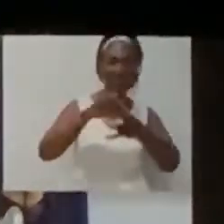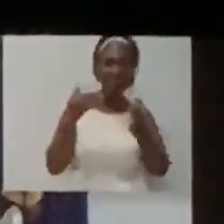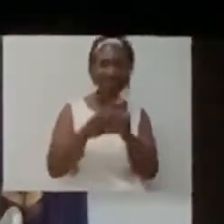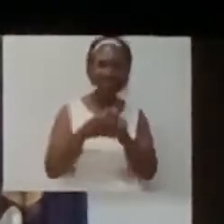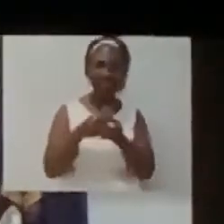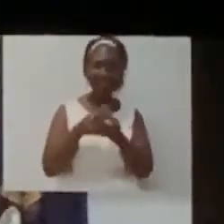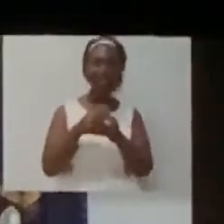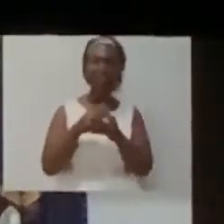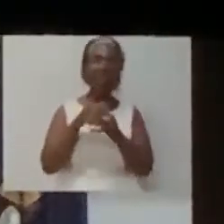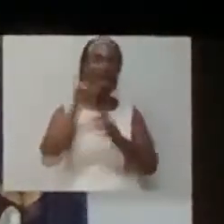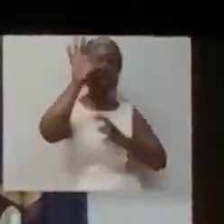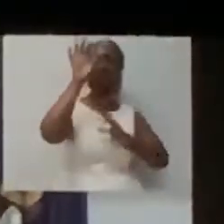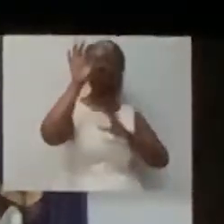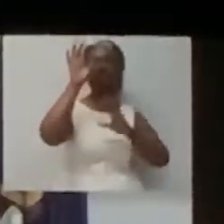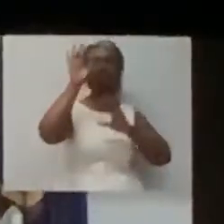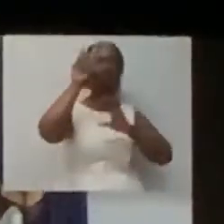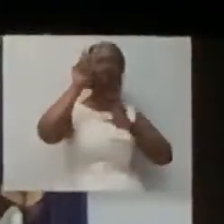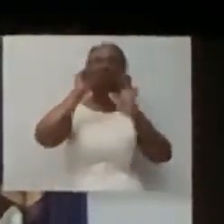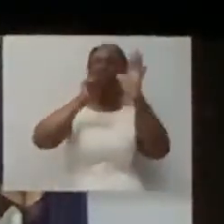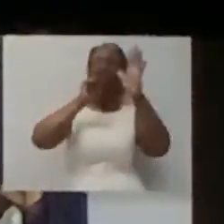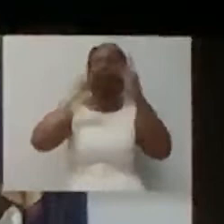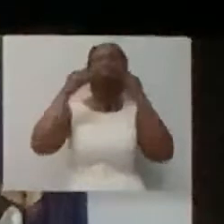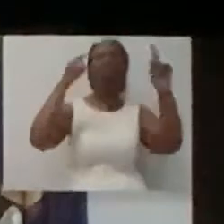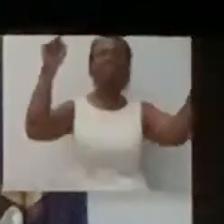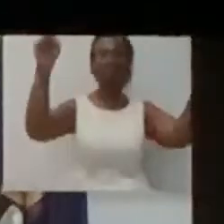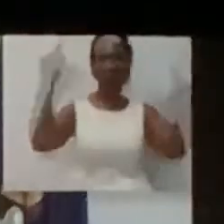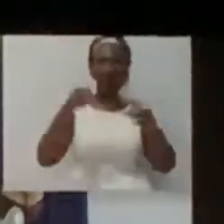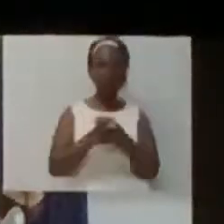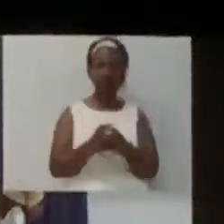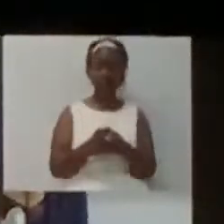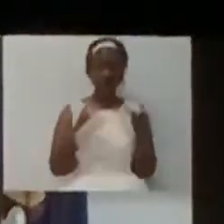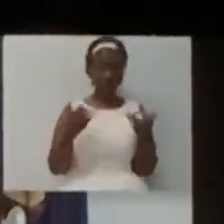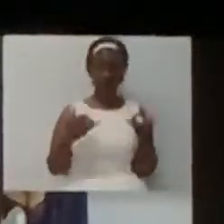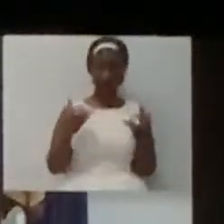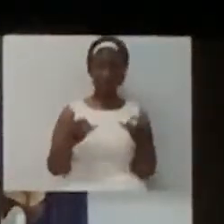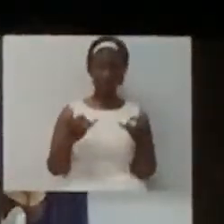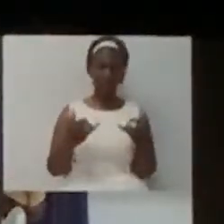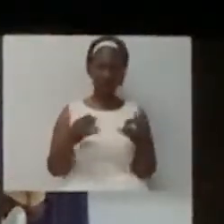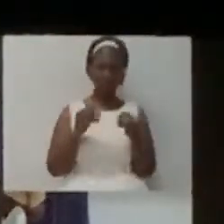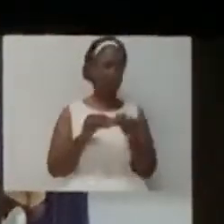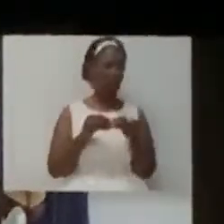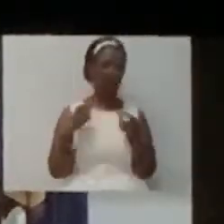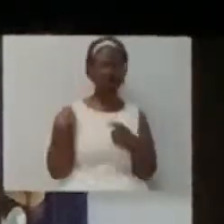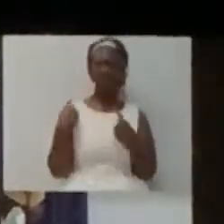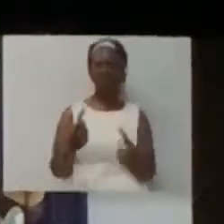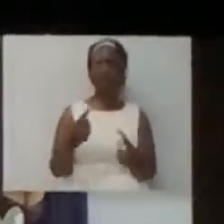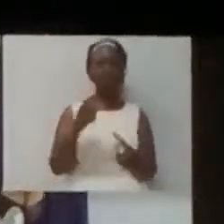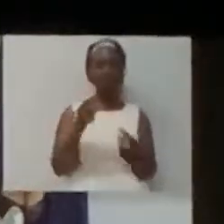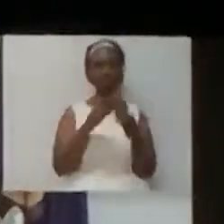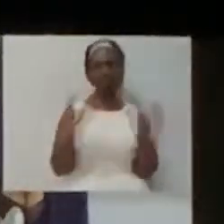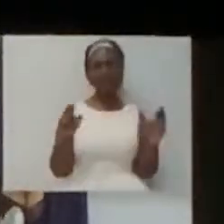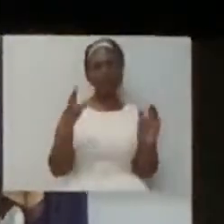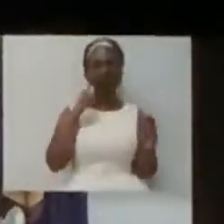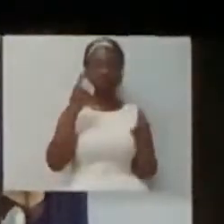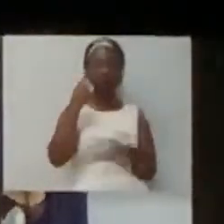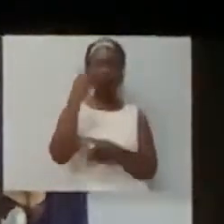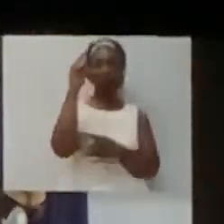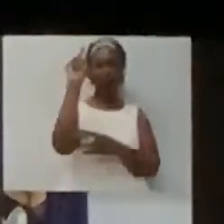the stars. The future is ready for you. And now more than ever, you are ready for the future